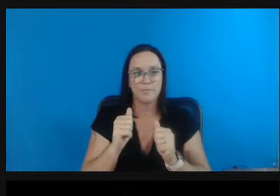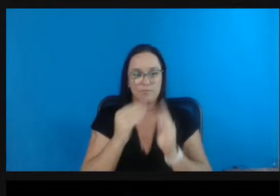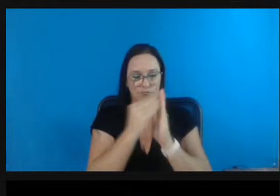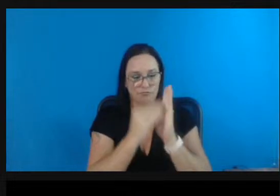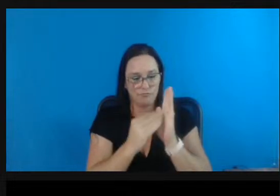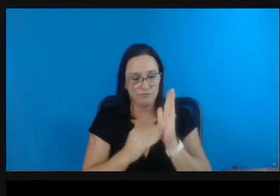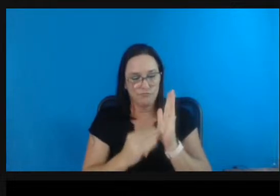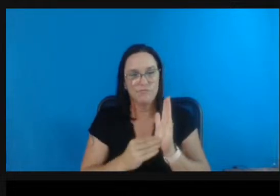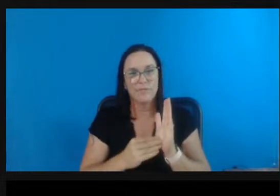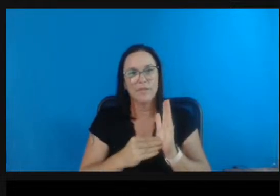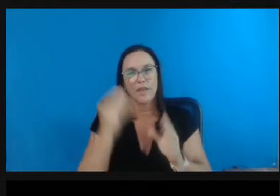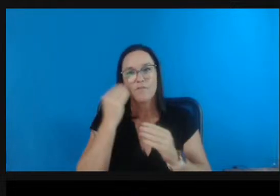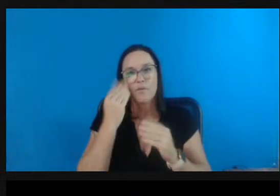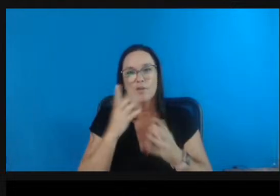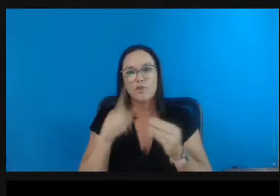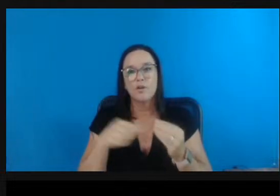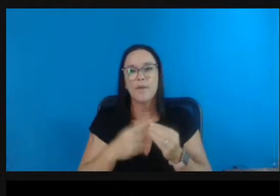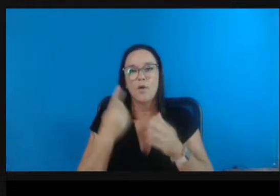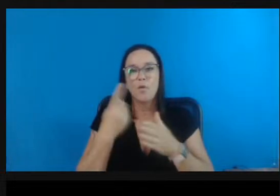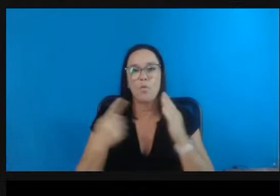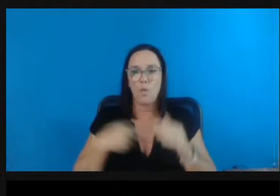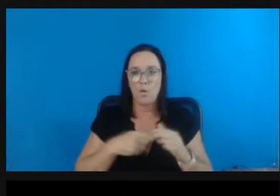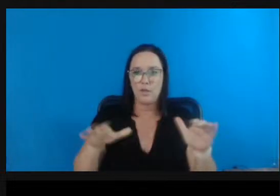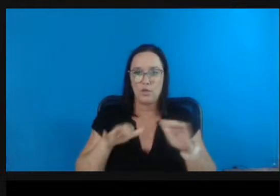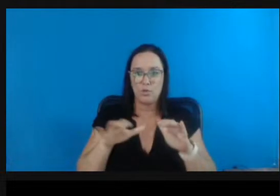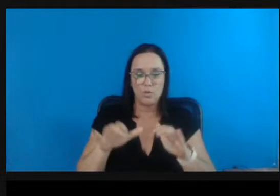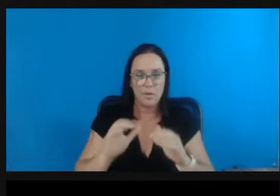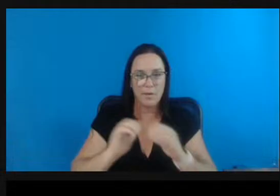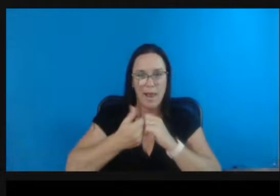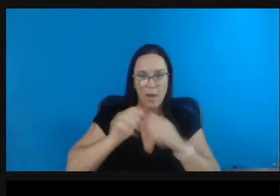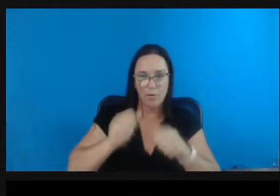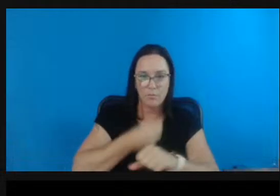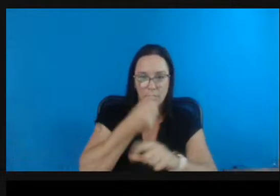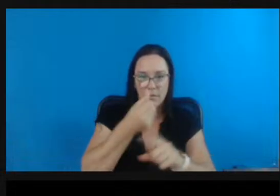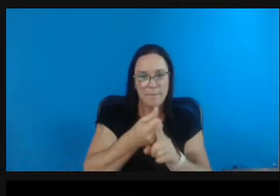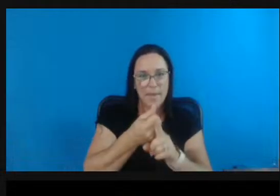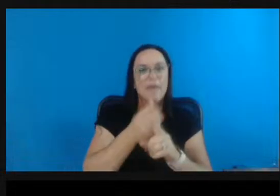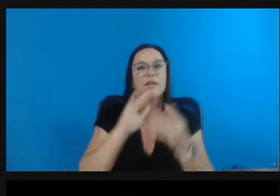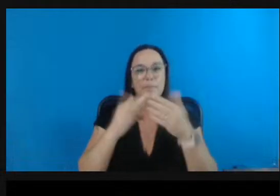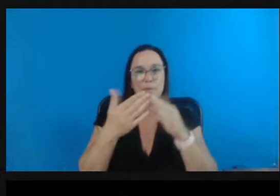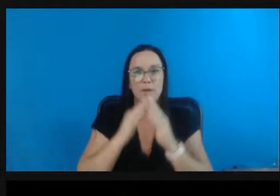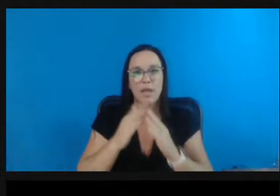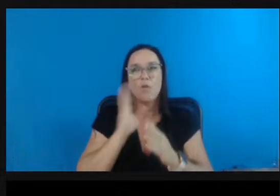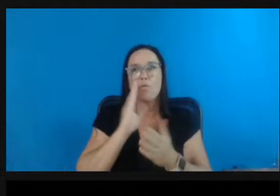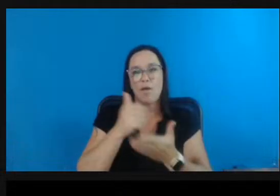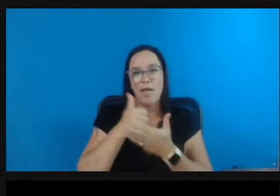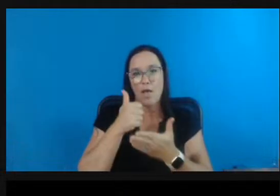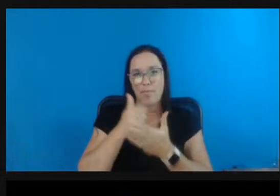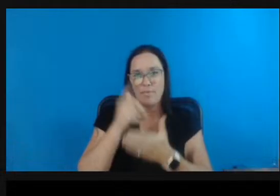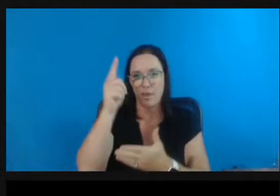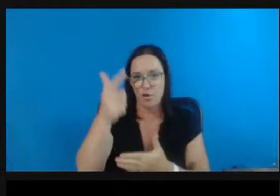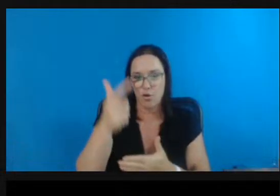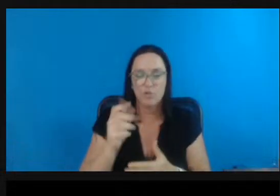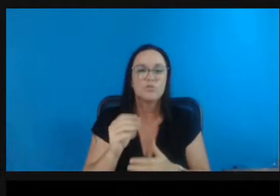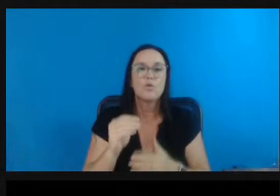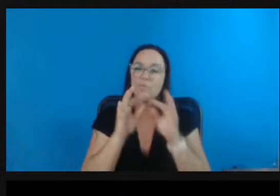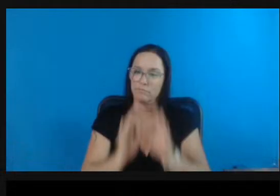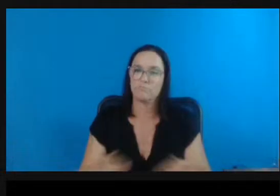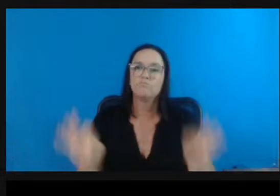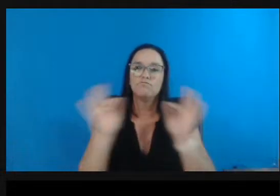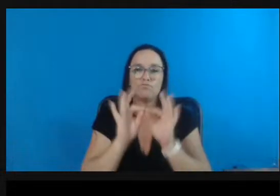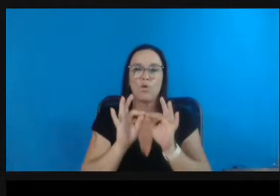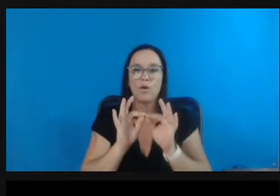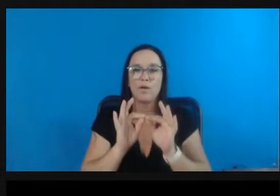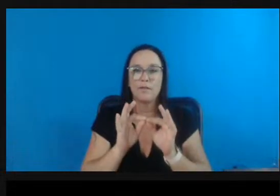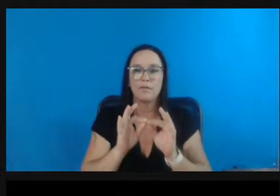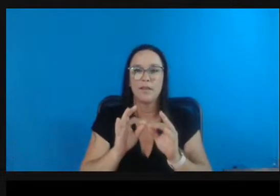record data about what we do and its impact, and that helps us down the road. So it's very important. These little